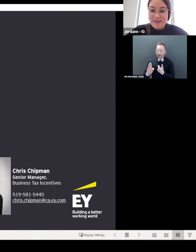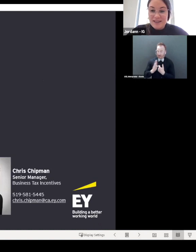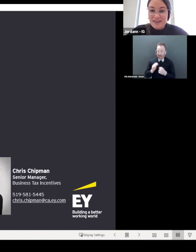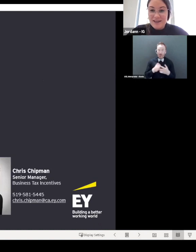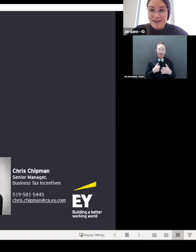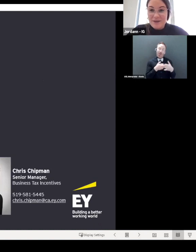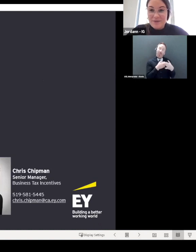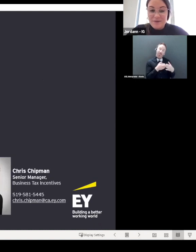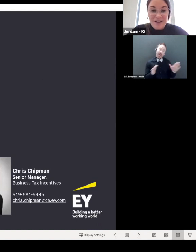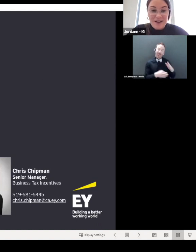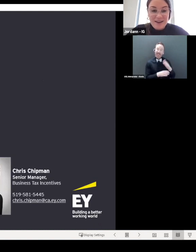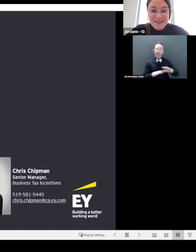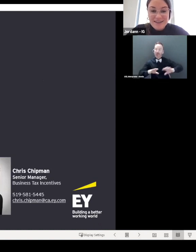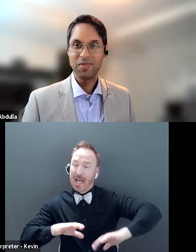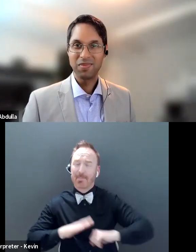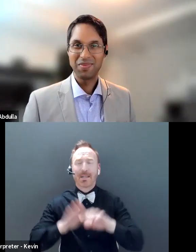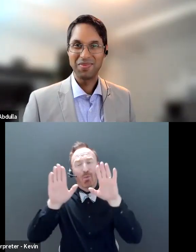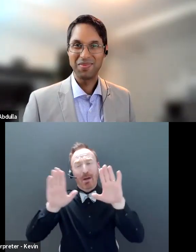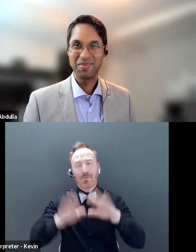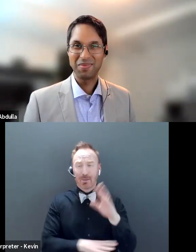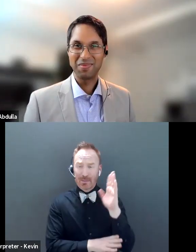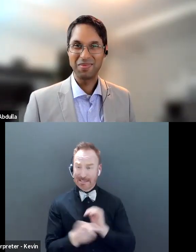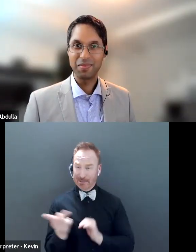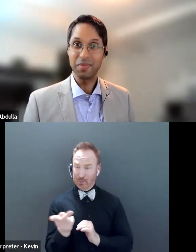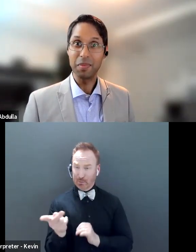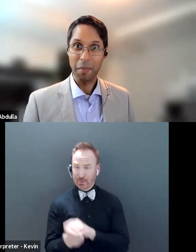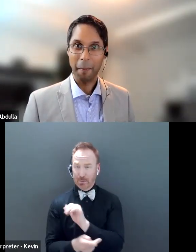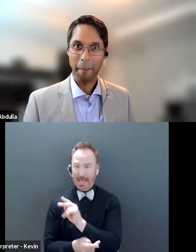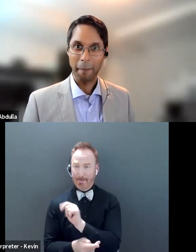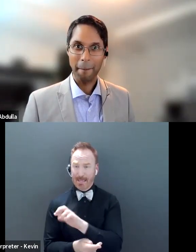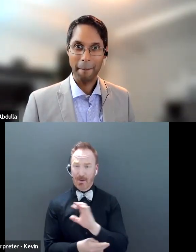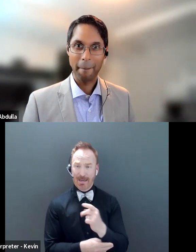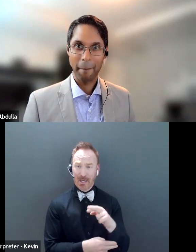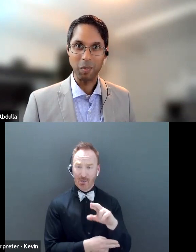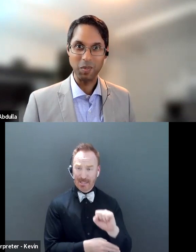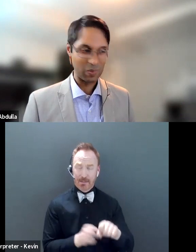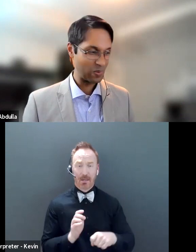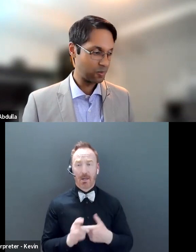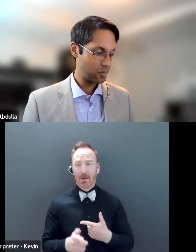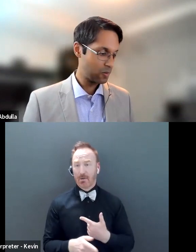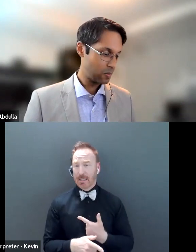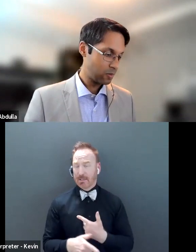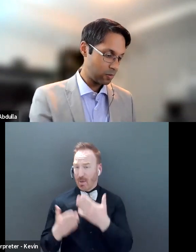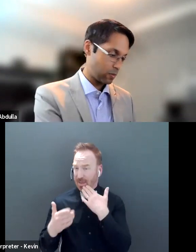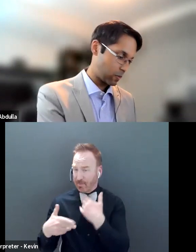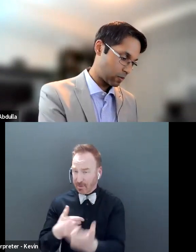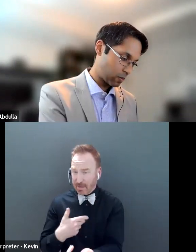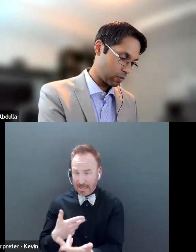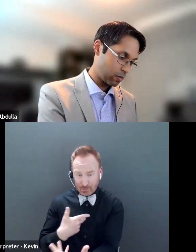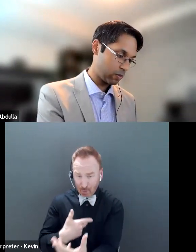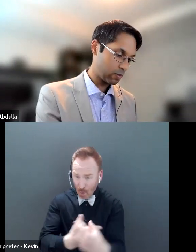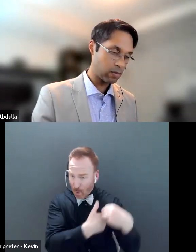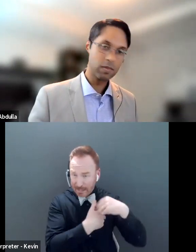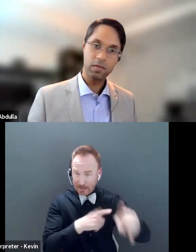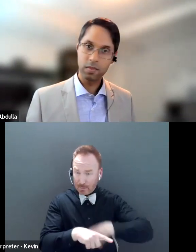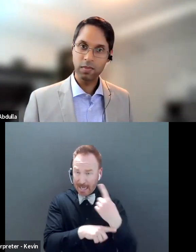wonderful presentation from you and Chris. And we're so thankful that you could join us today. Please, everyone, feel free to